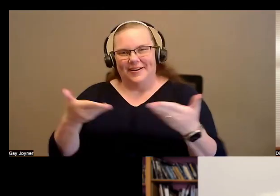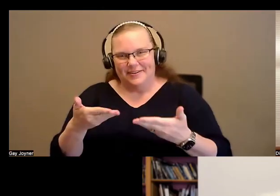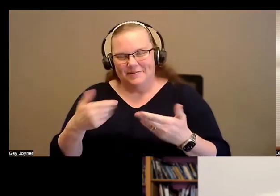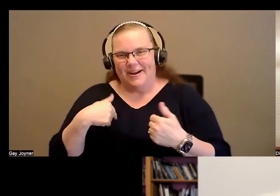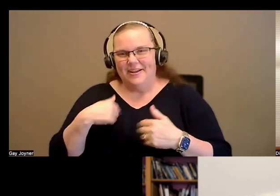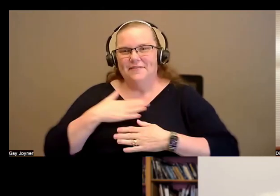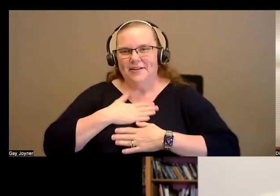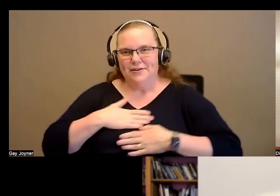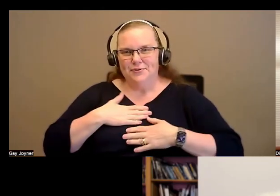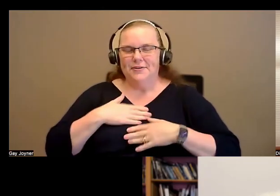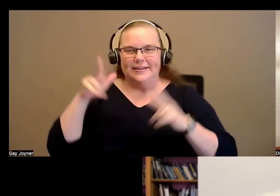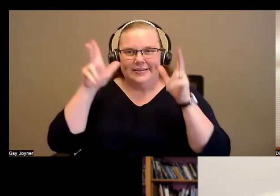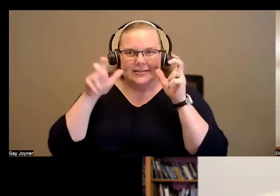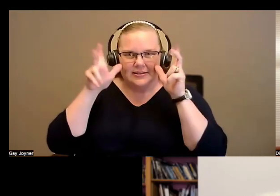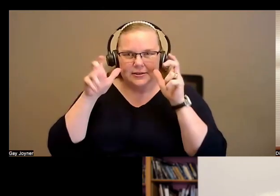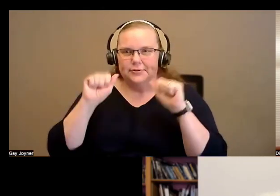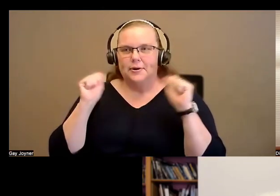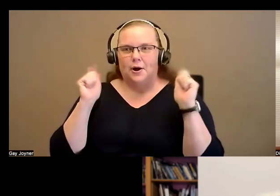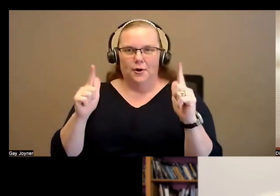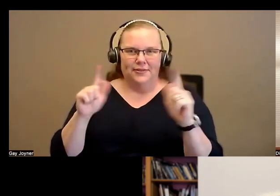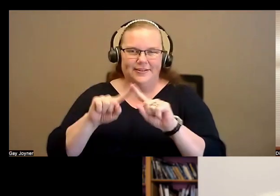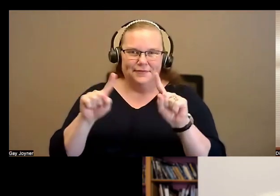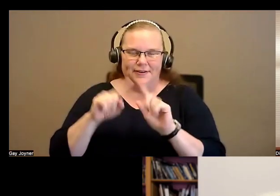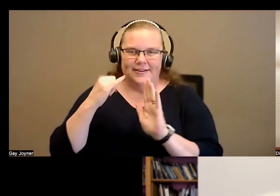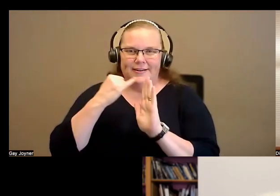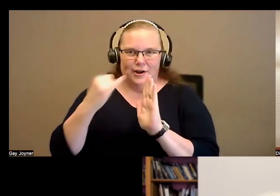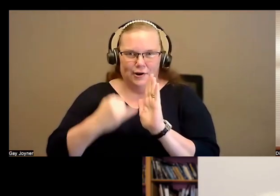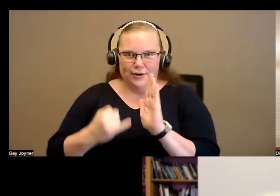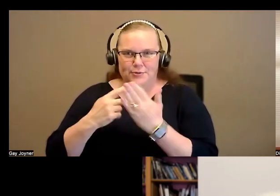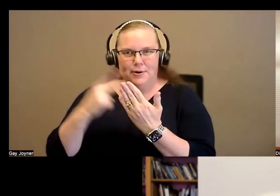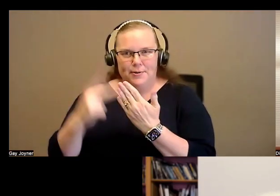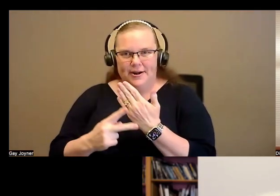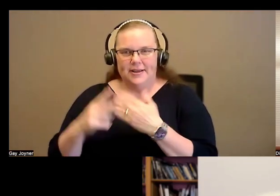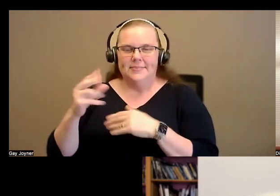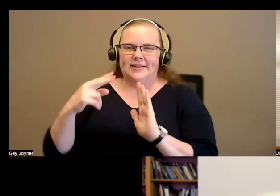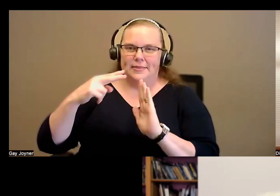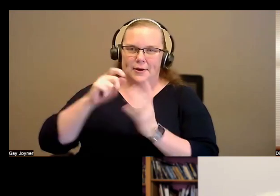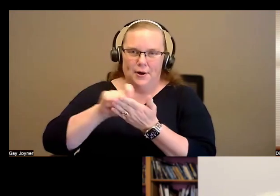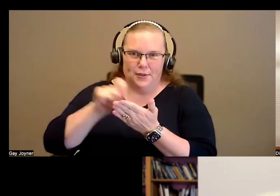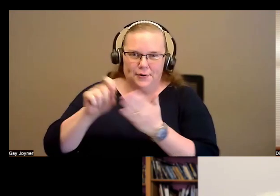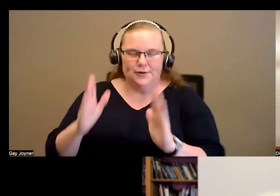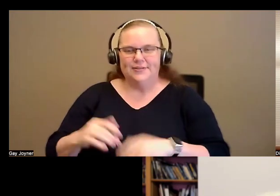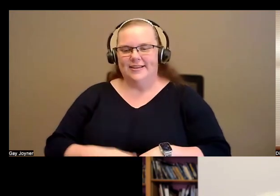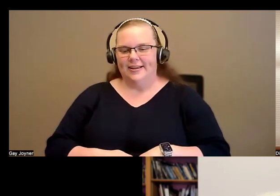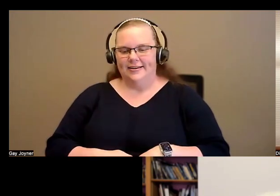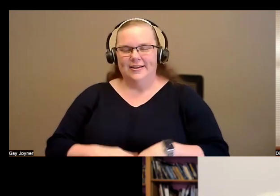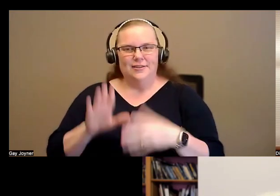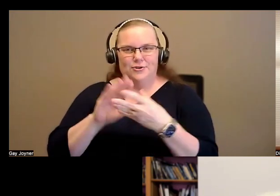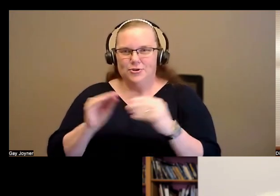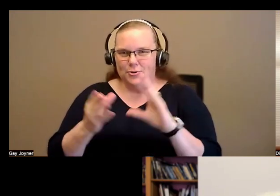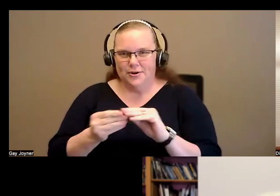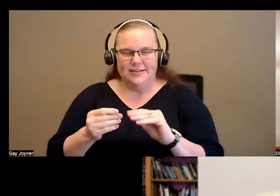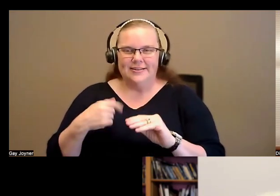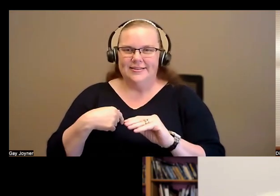very welcome. I have enjoyed listening to all the different arts programs and the authors and